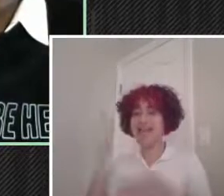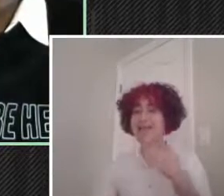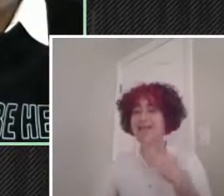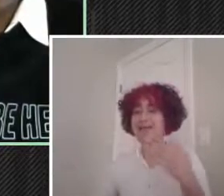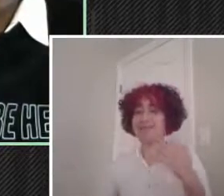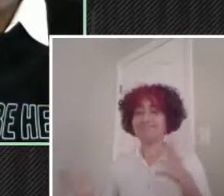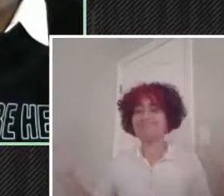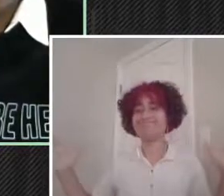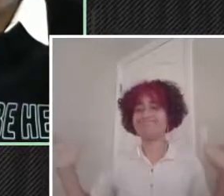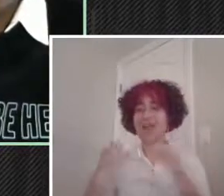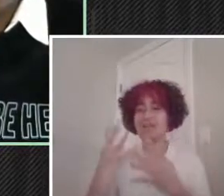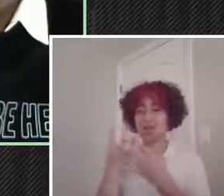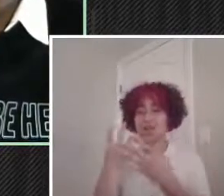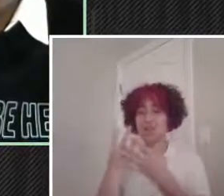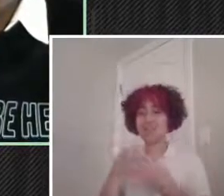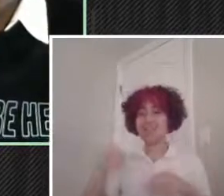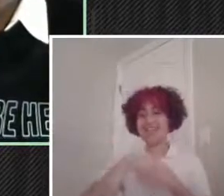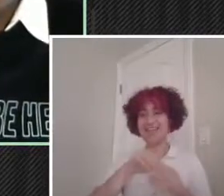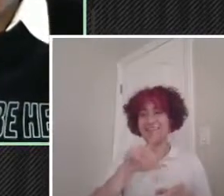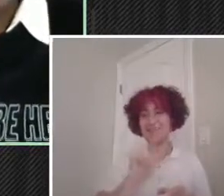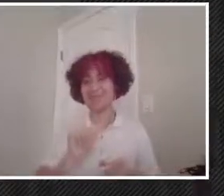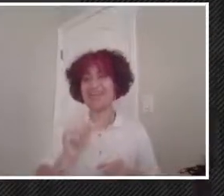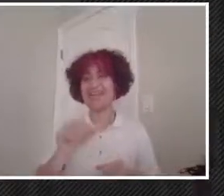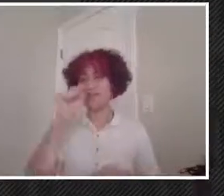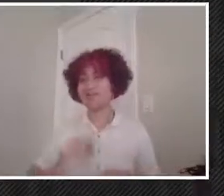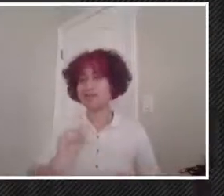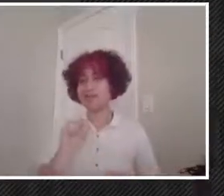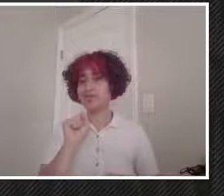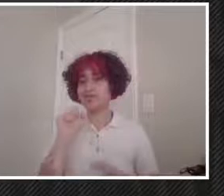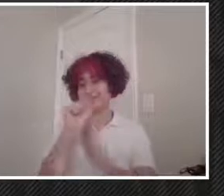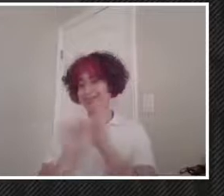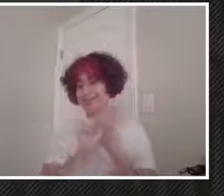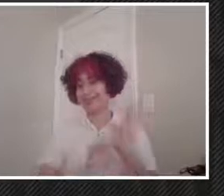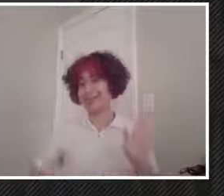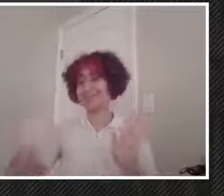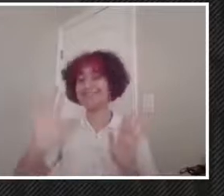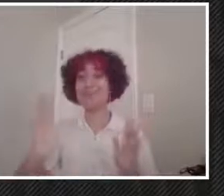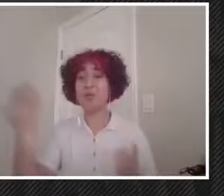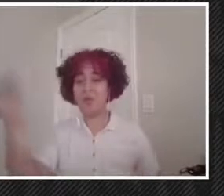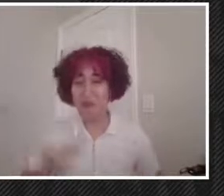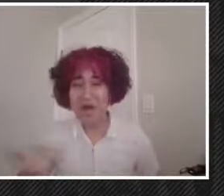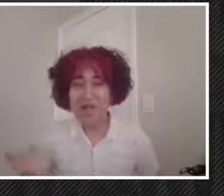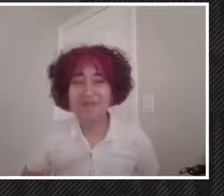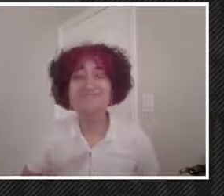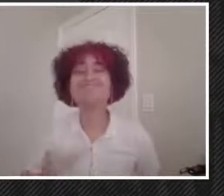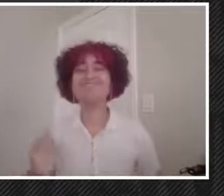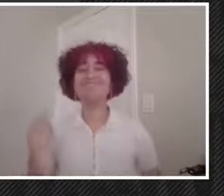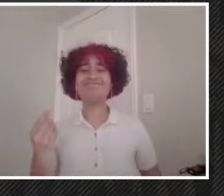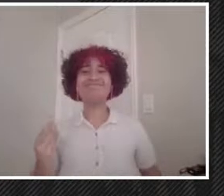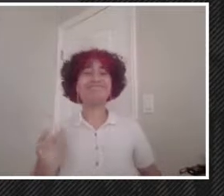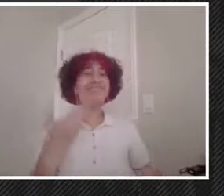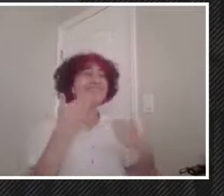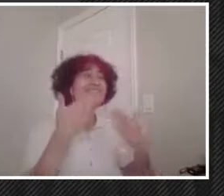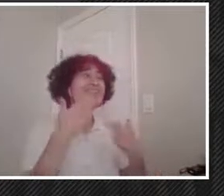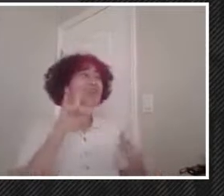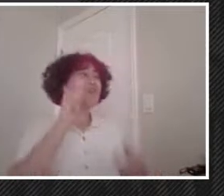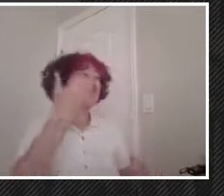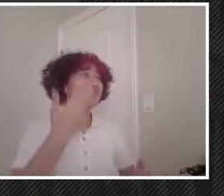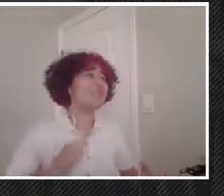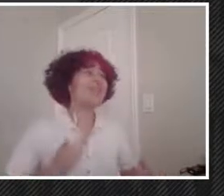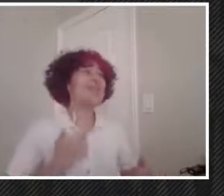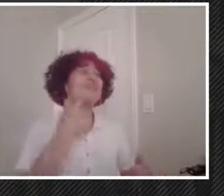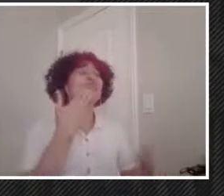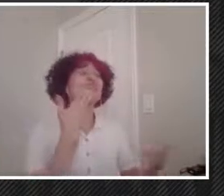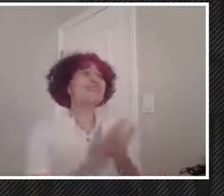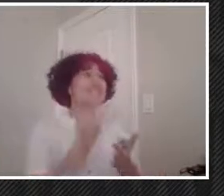the South. Welcome, Dashika. It's so good to be with my ACLU family again. Thank you. We're